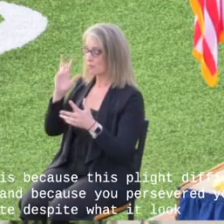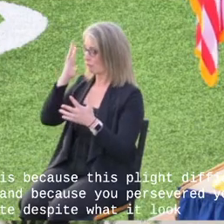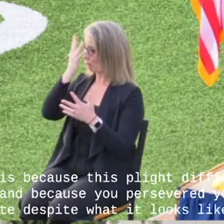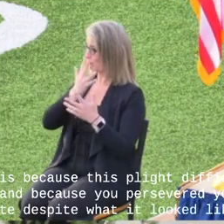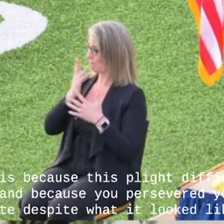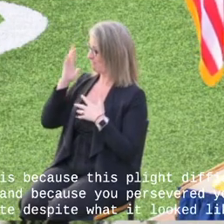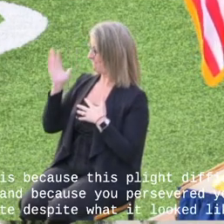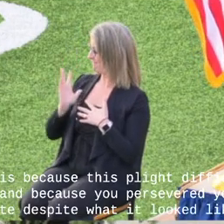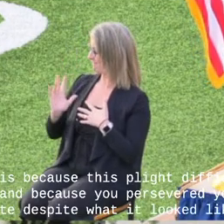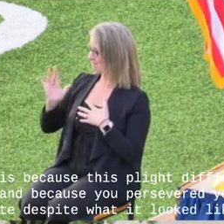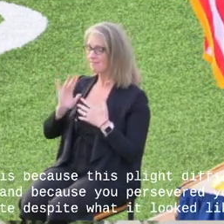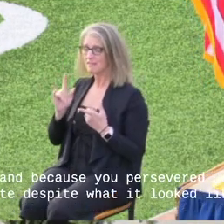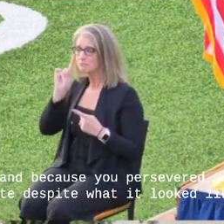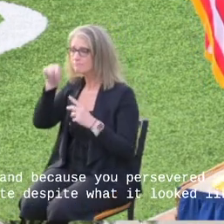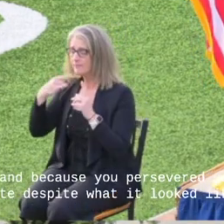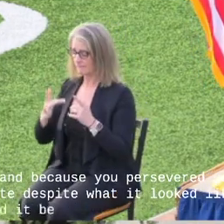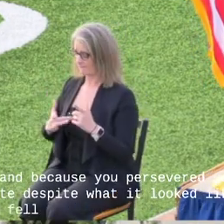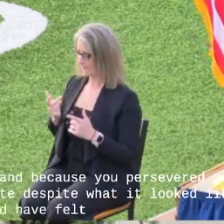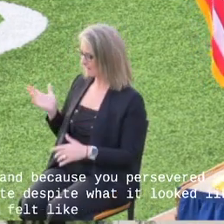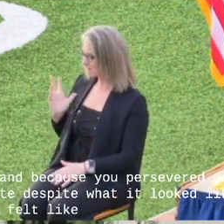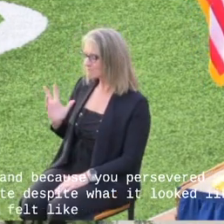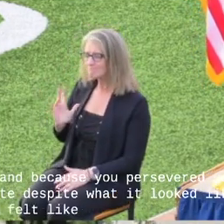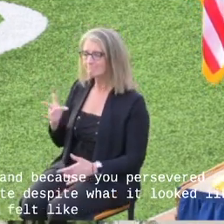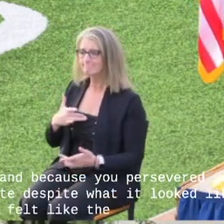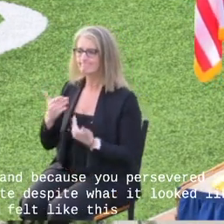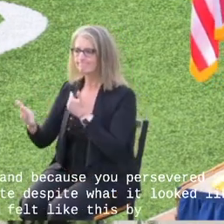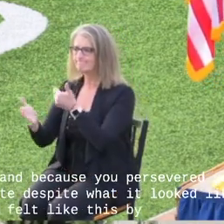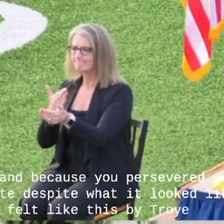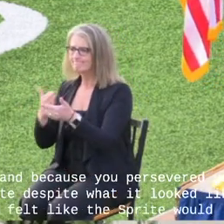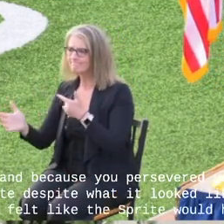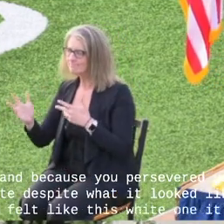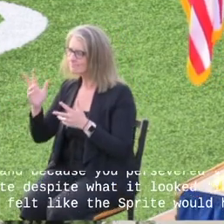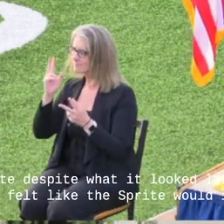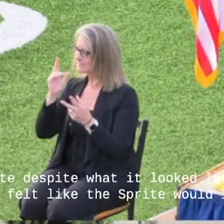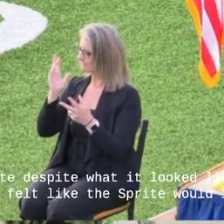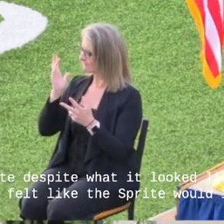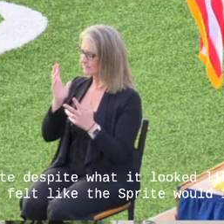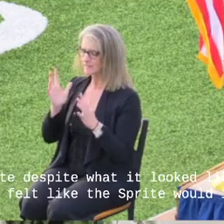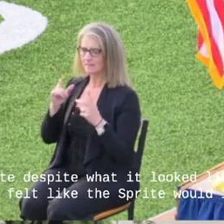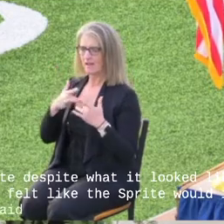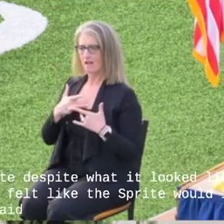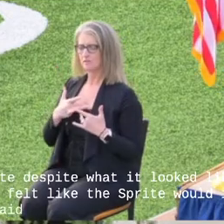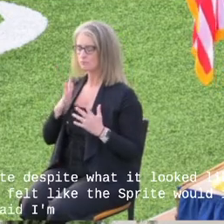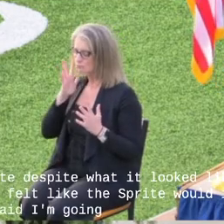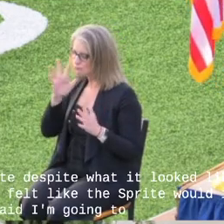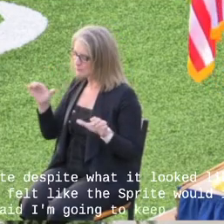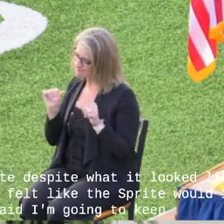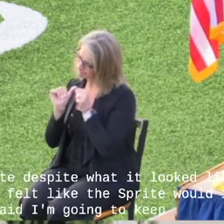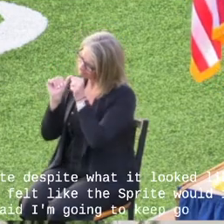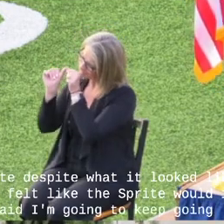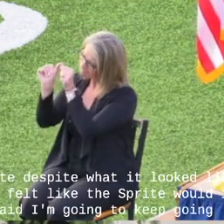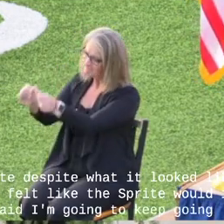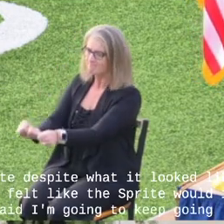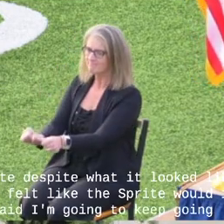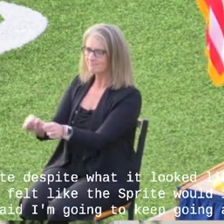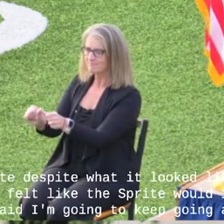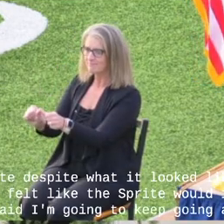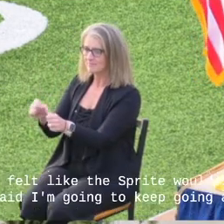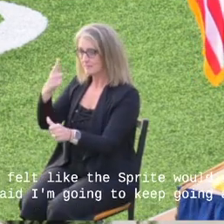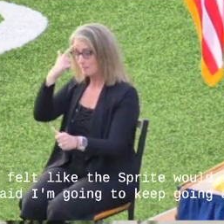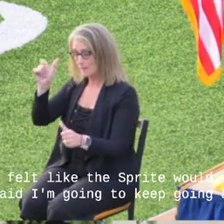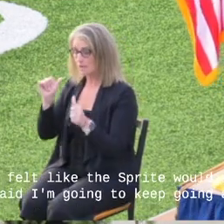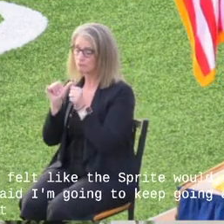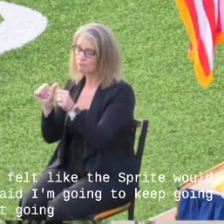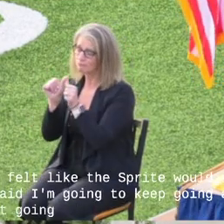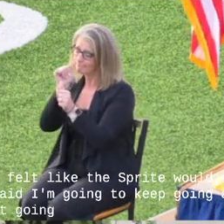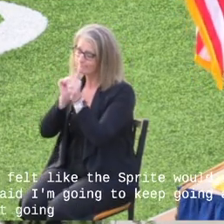looked like, despite what it felt like, despite what it seemed like, you said, I'm gonna keep going. And because you